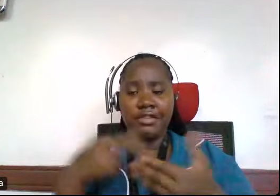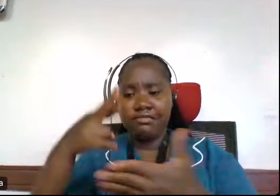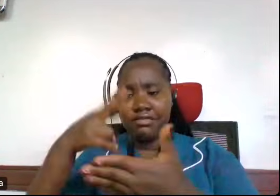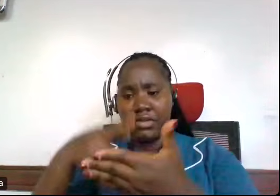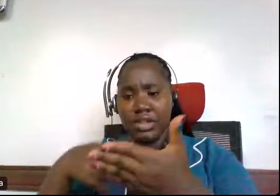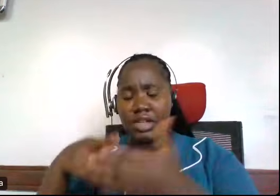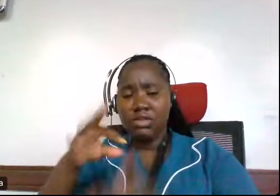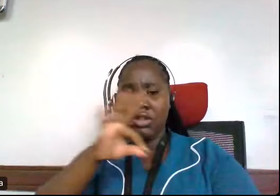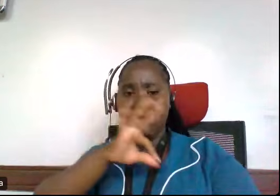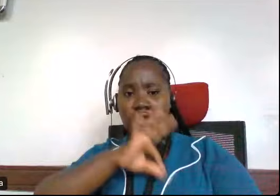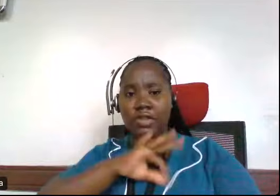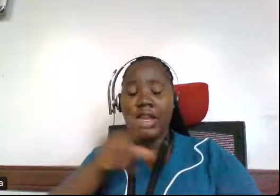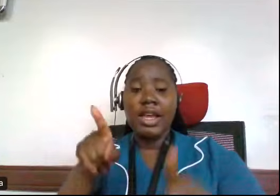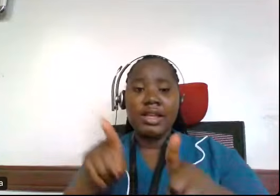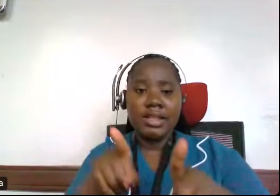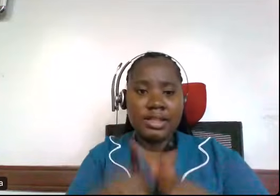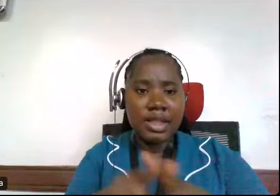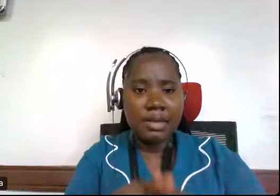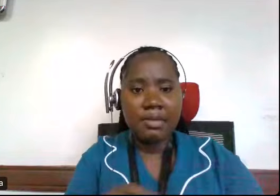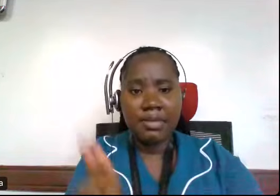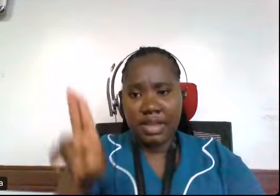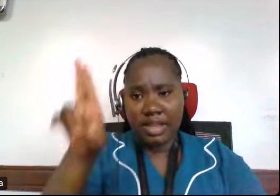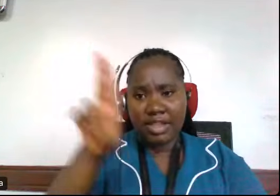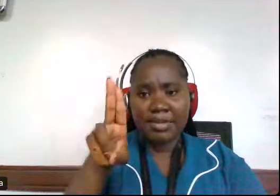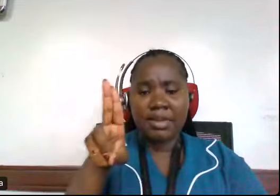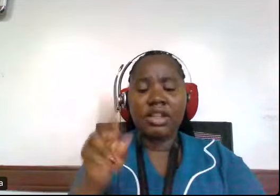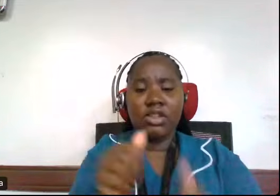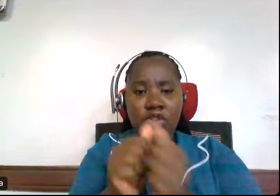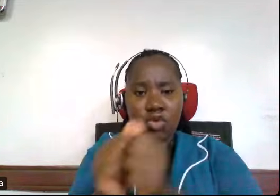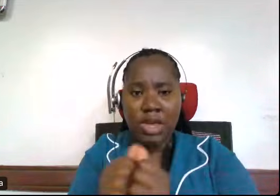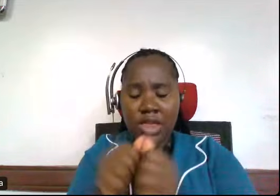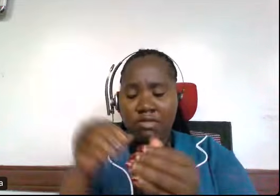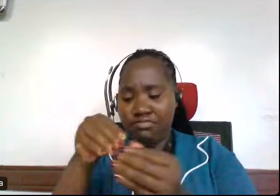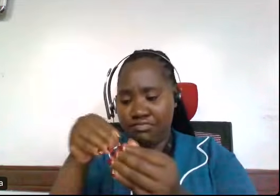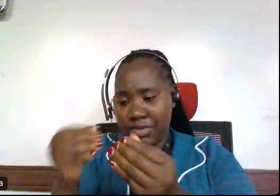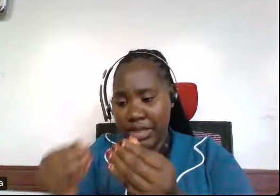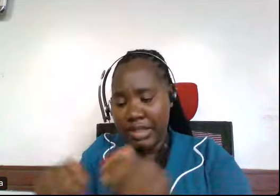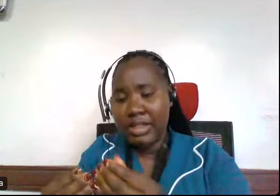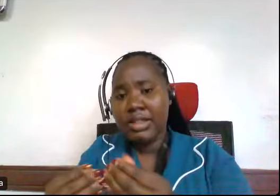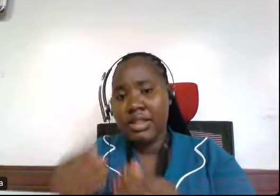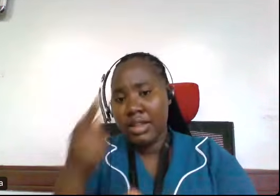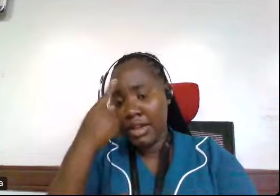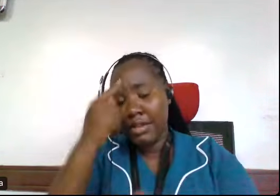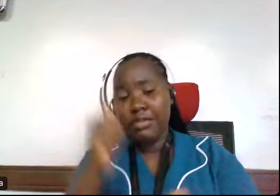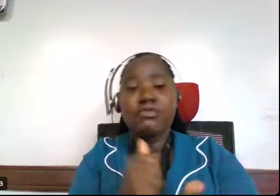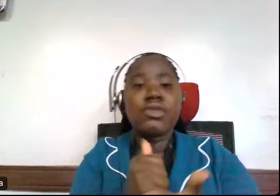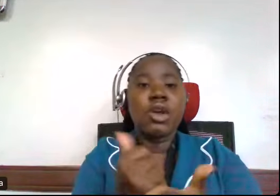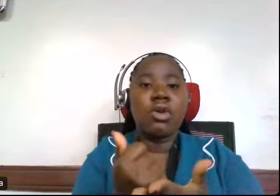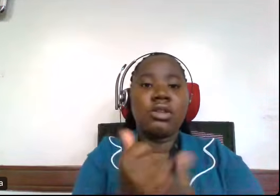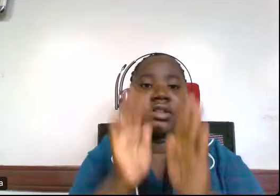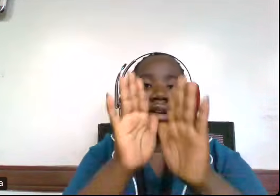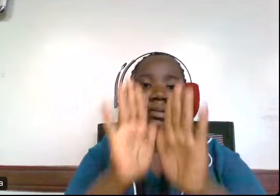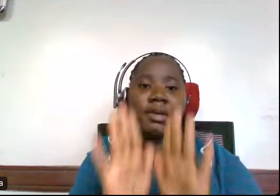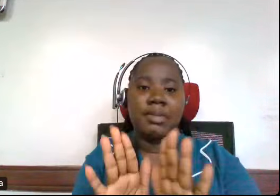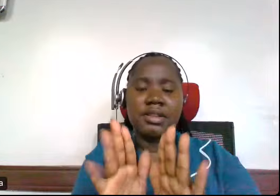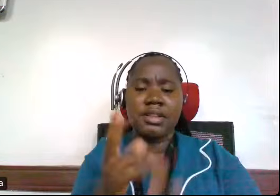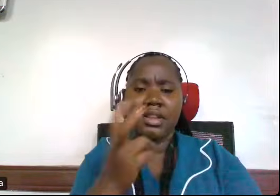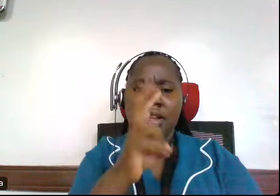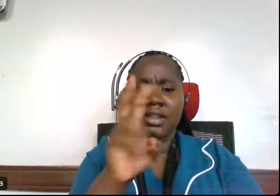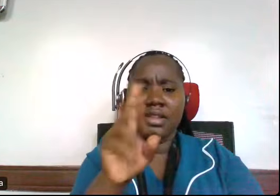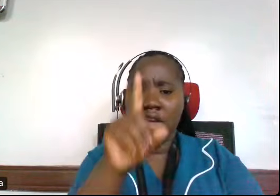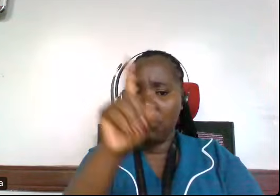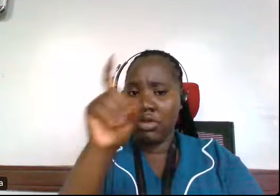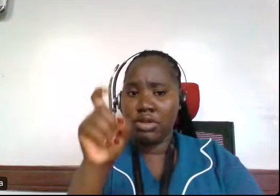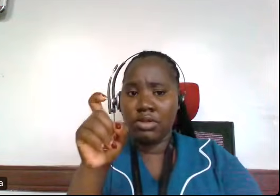record of your expenses, together with the receipts, even for audit purposes. I can see a question